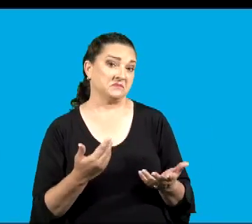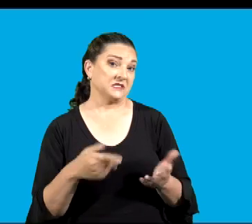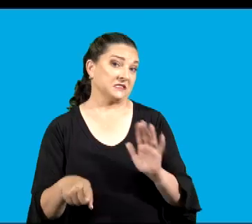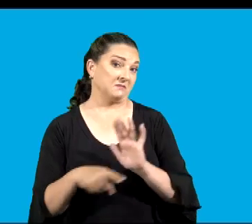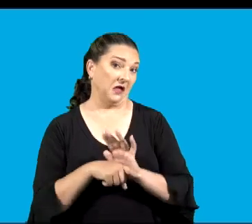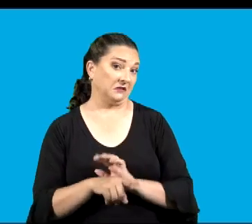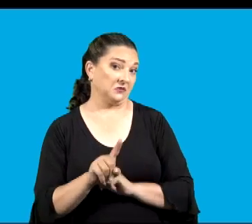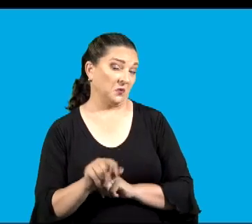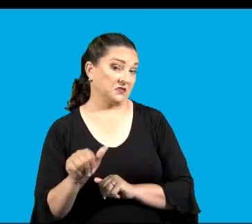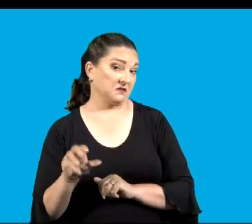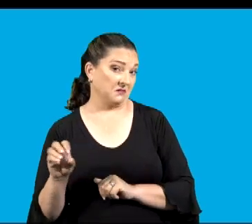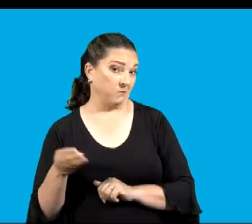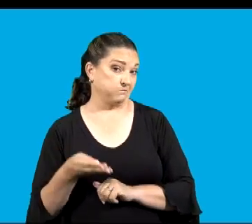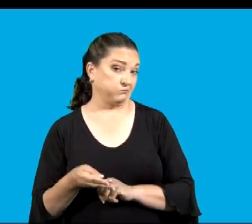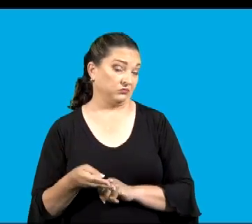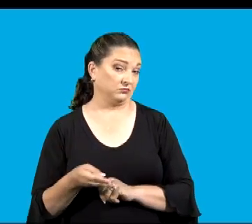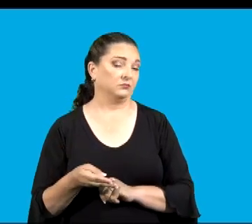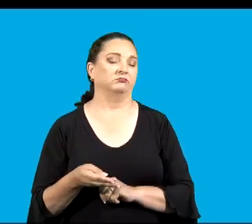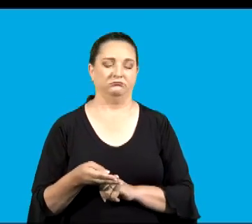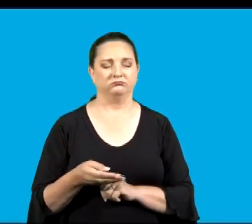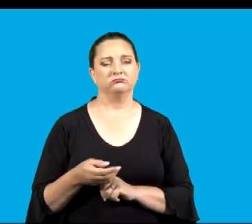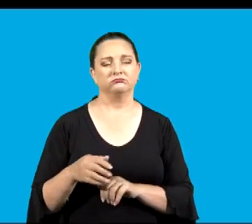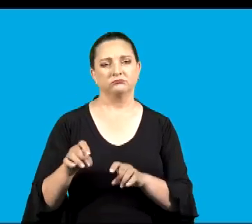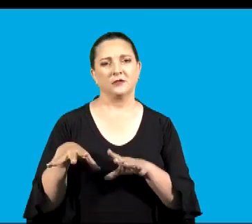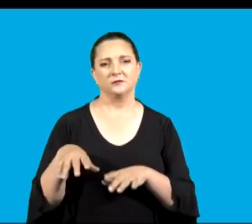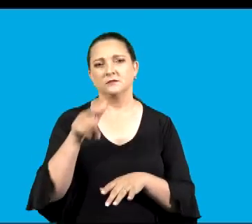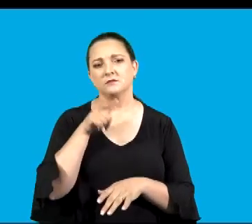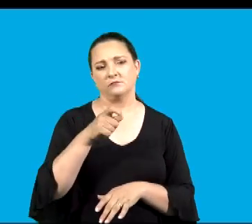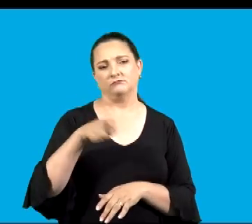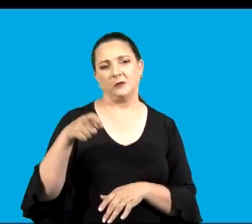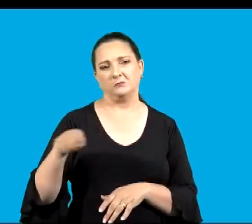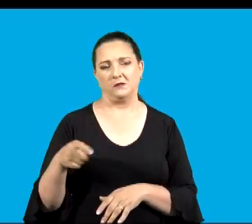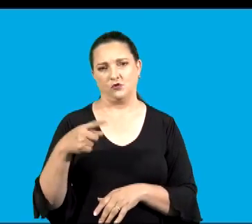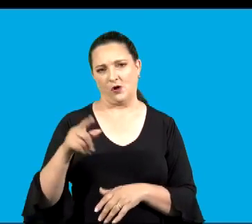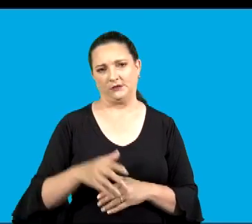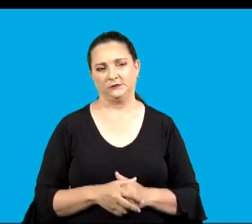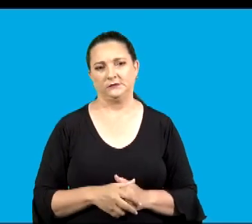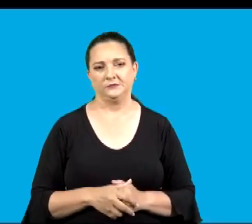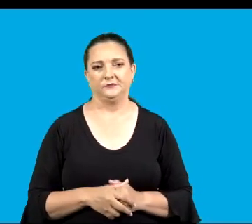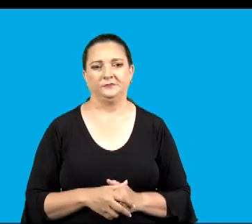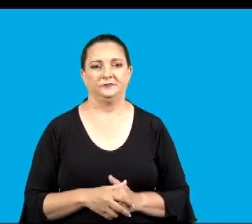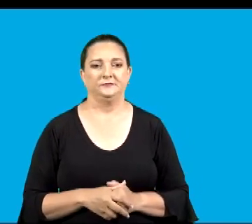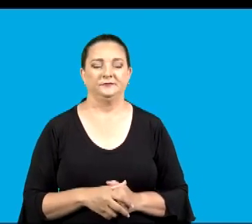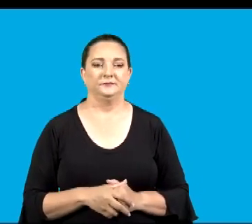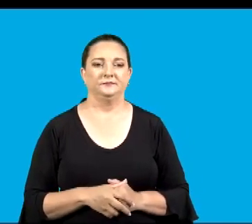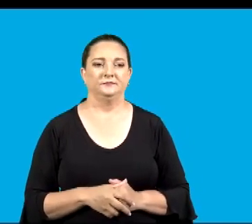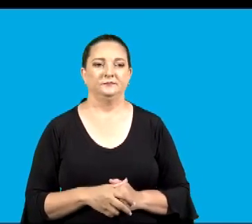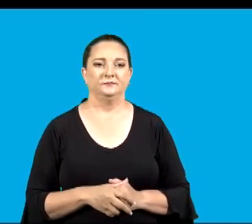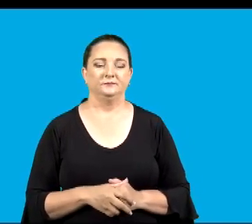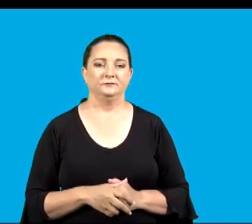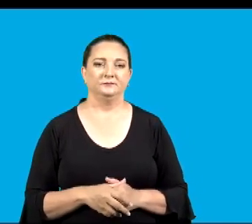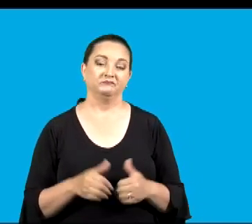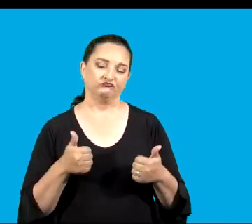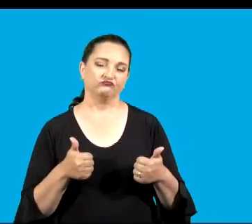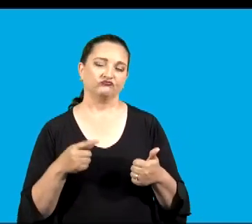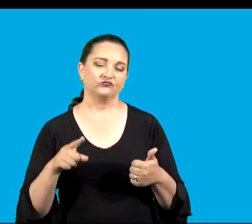minus 1,600. And the examiner would have given you 2 ticks or one there, one there.